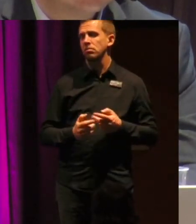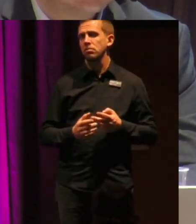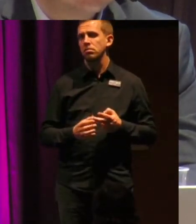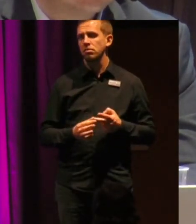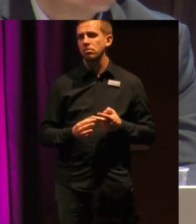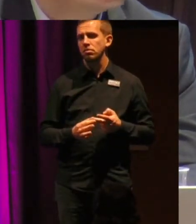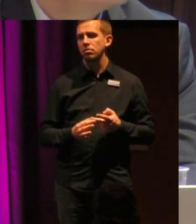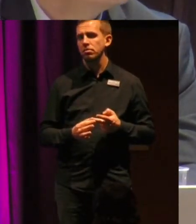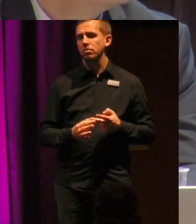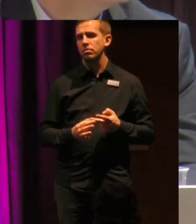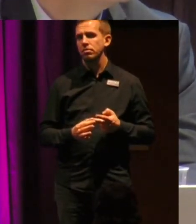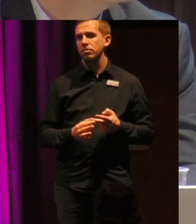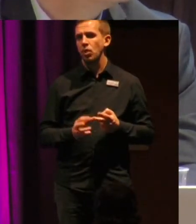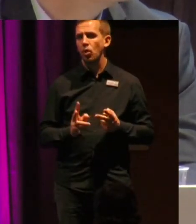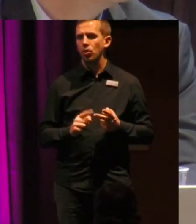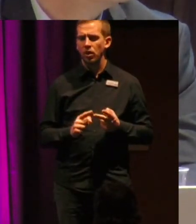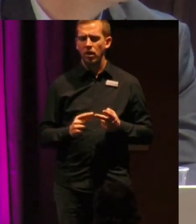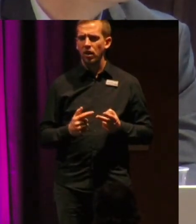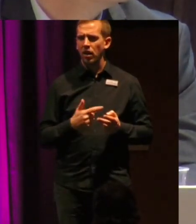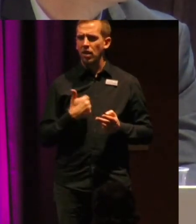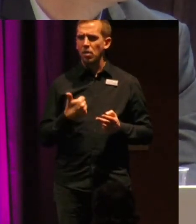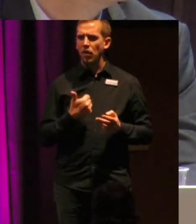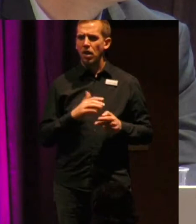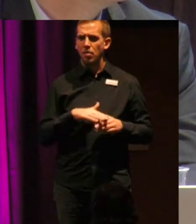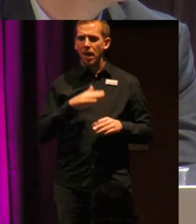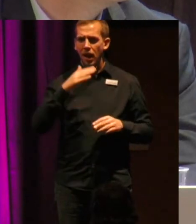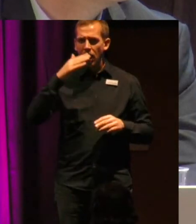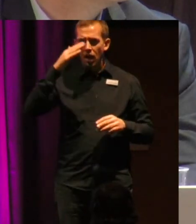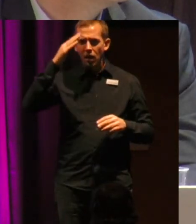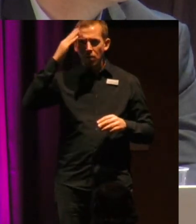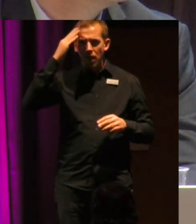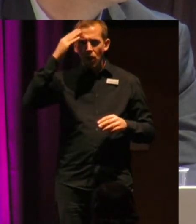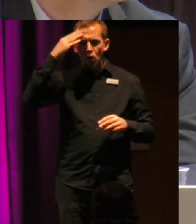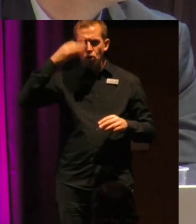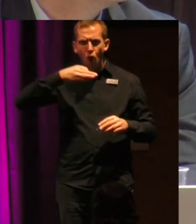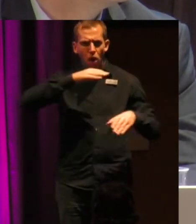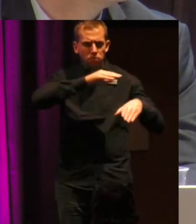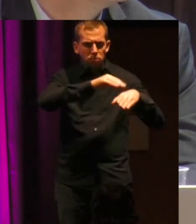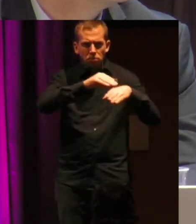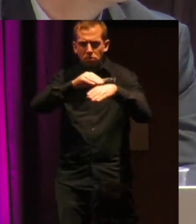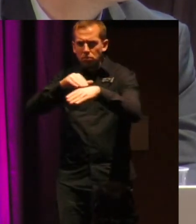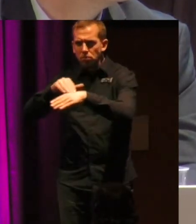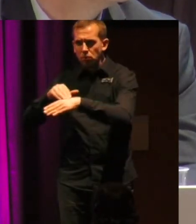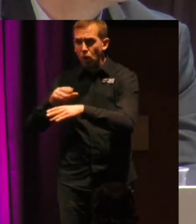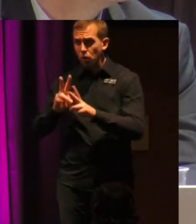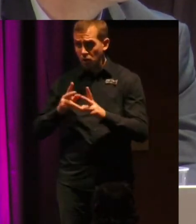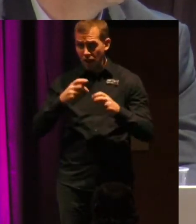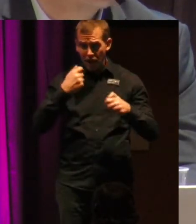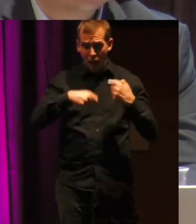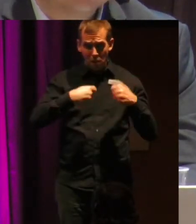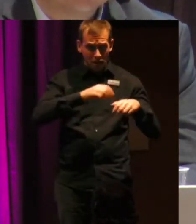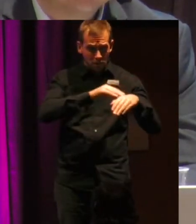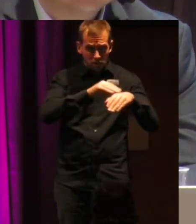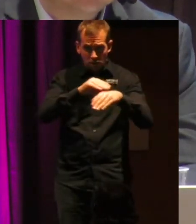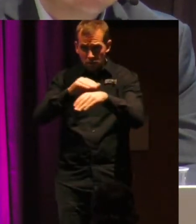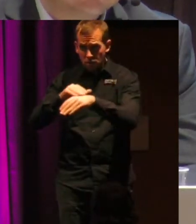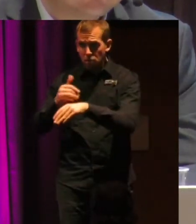And there is a need to create awareness among the mainstream. There is a need for campaigns,